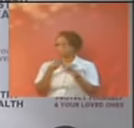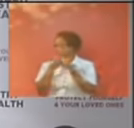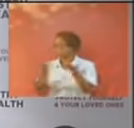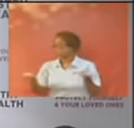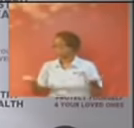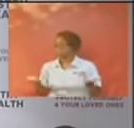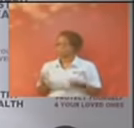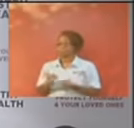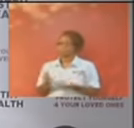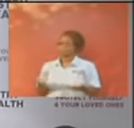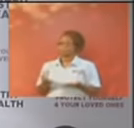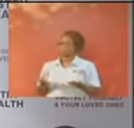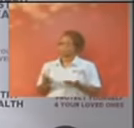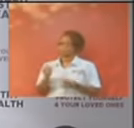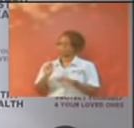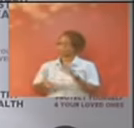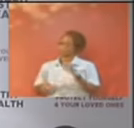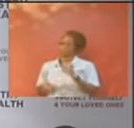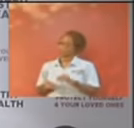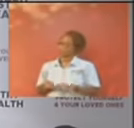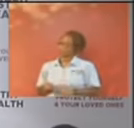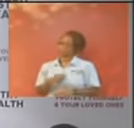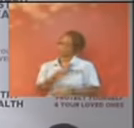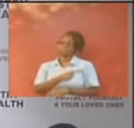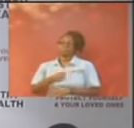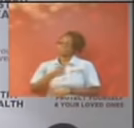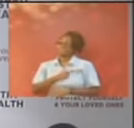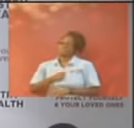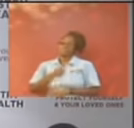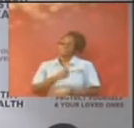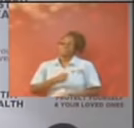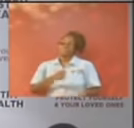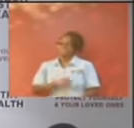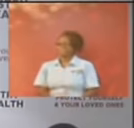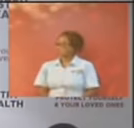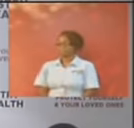Do we have TV6? Mr. Lakshman Singh?